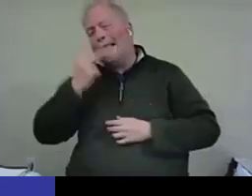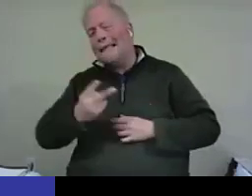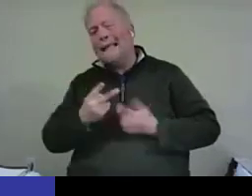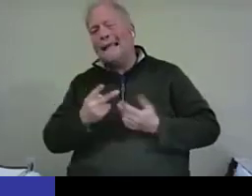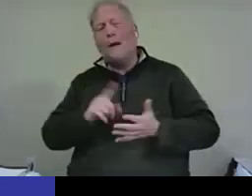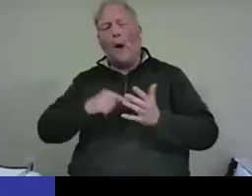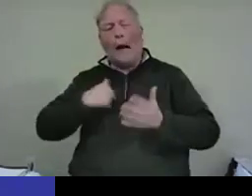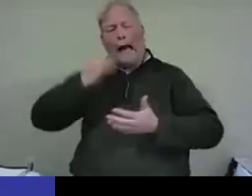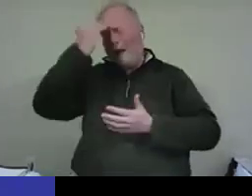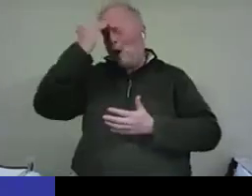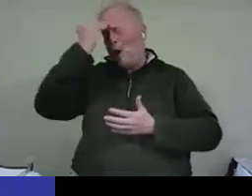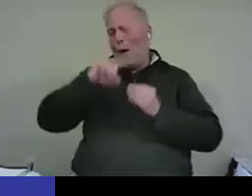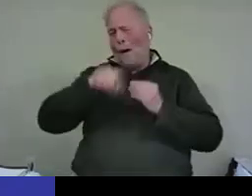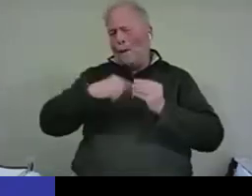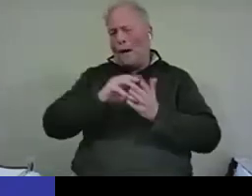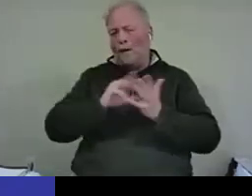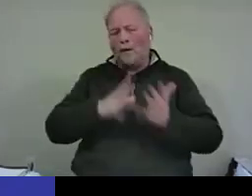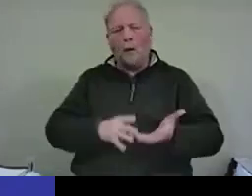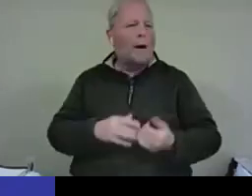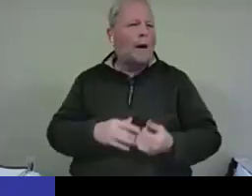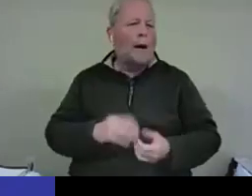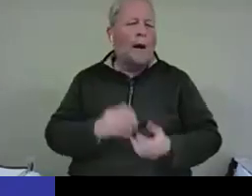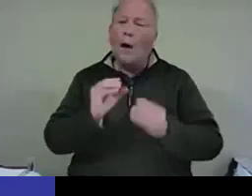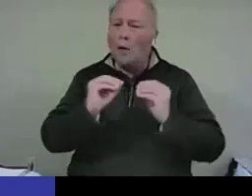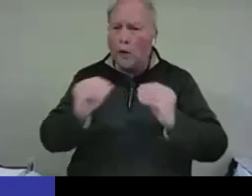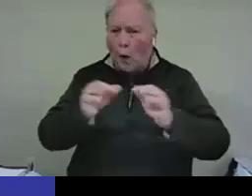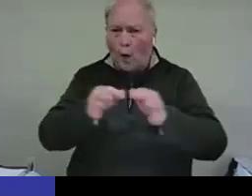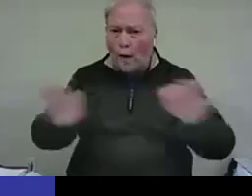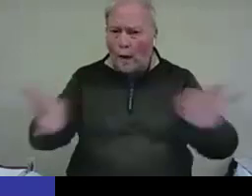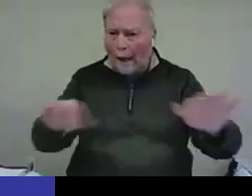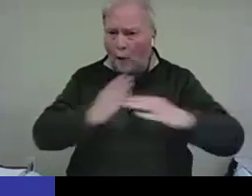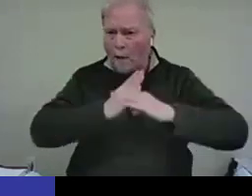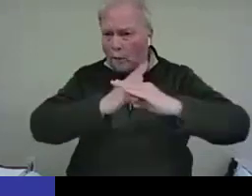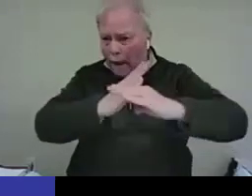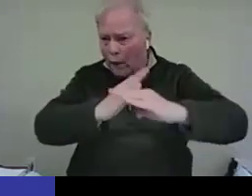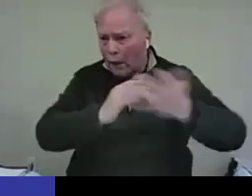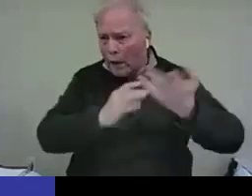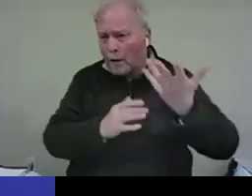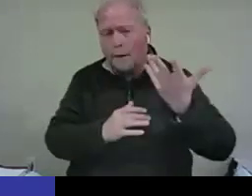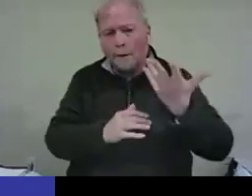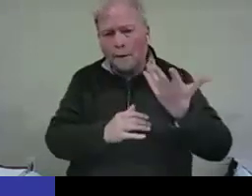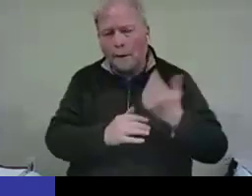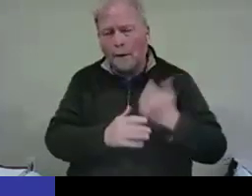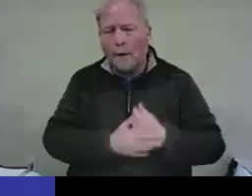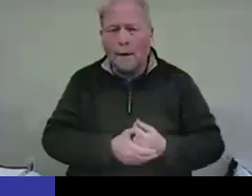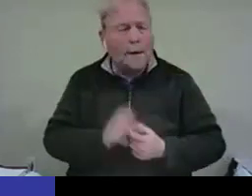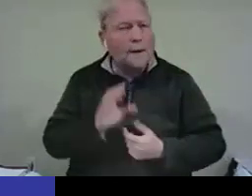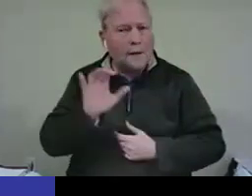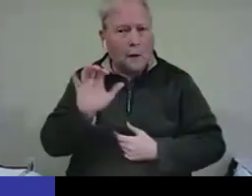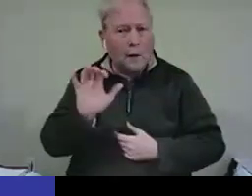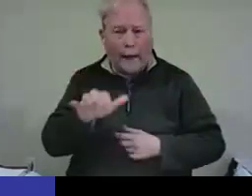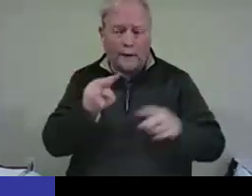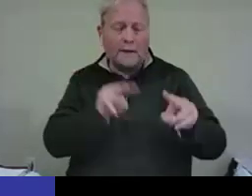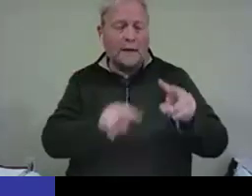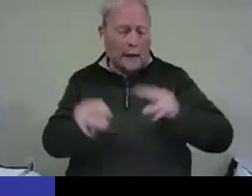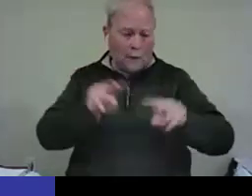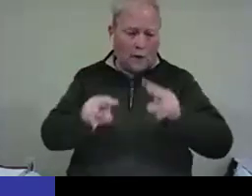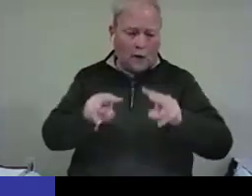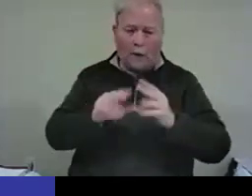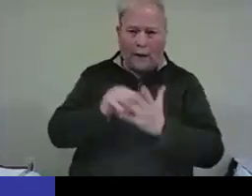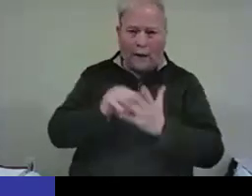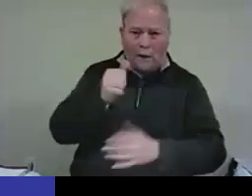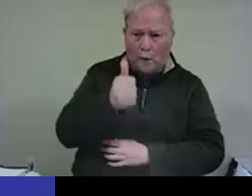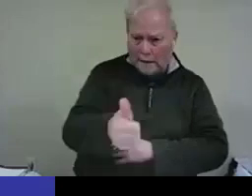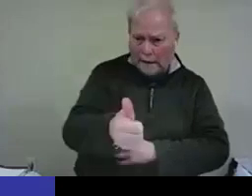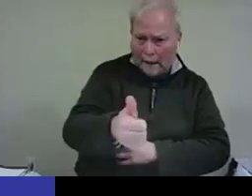no sort of language barrier to cause any confusions. Observing what a student's doing is super important because it's the most